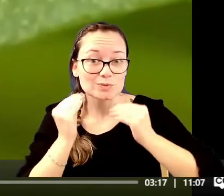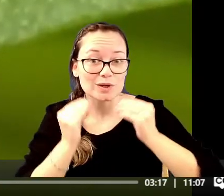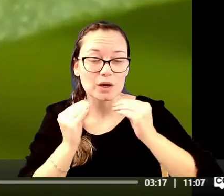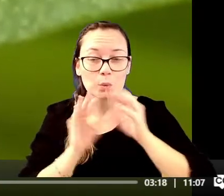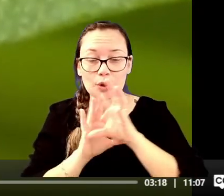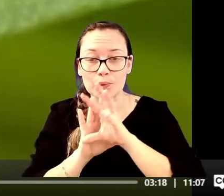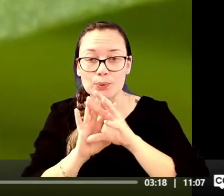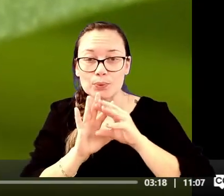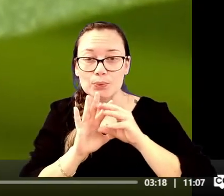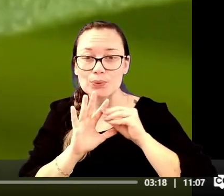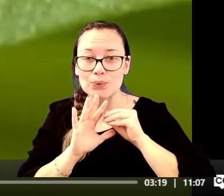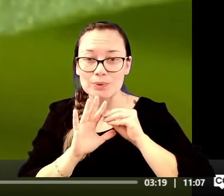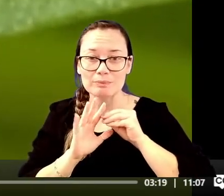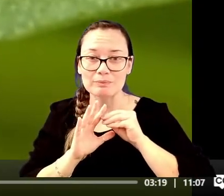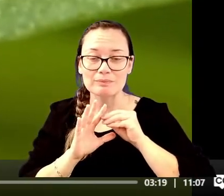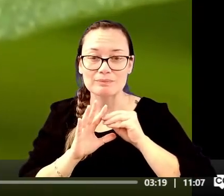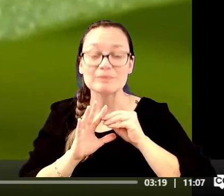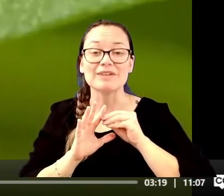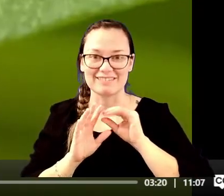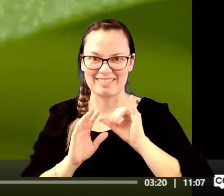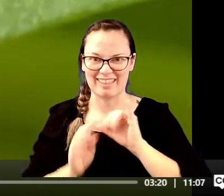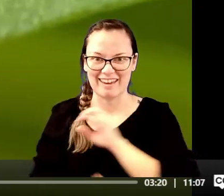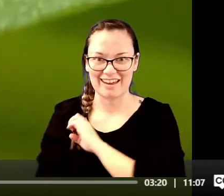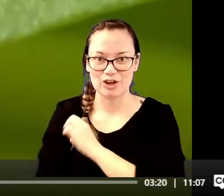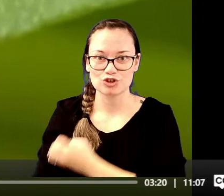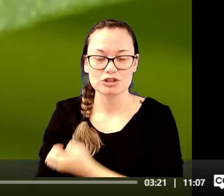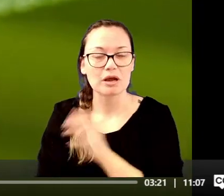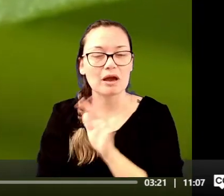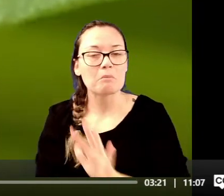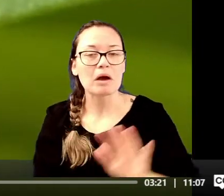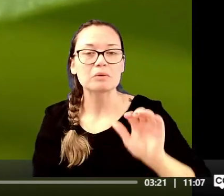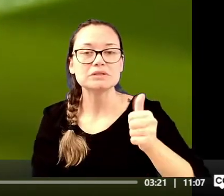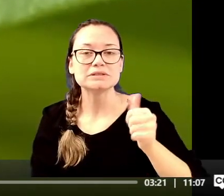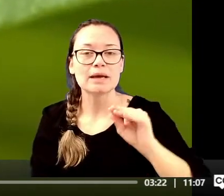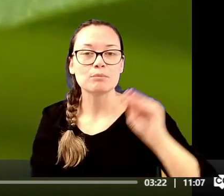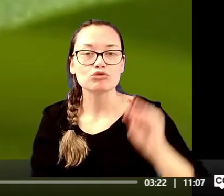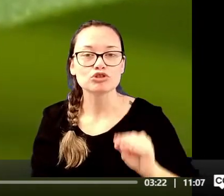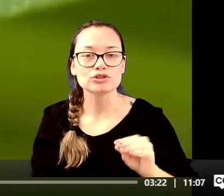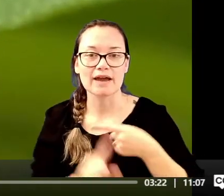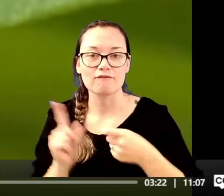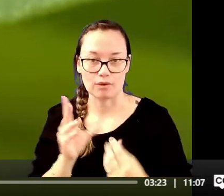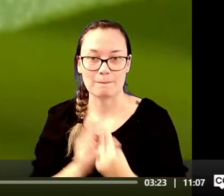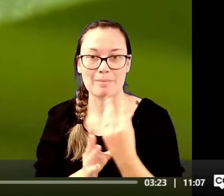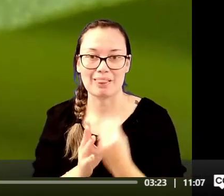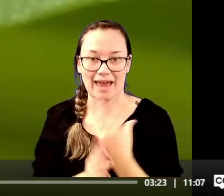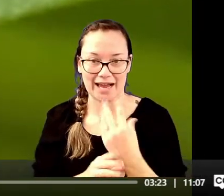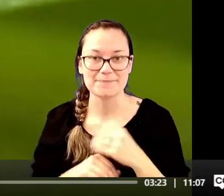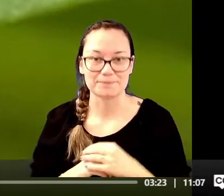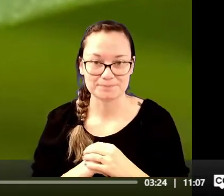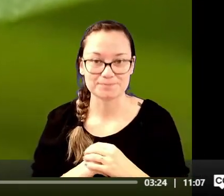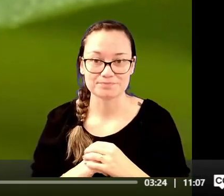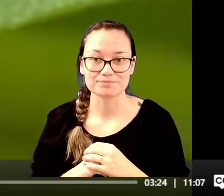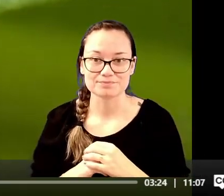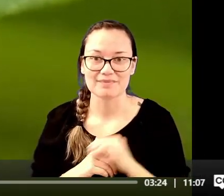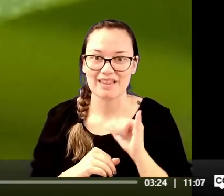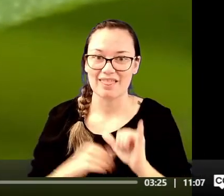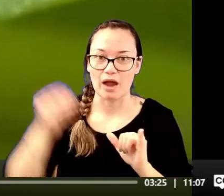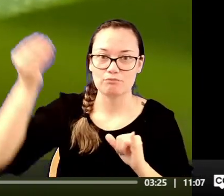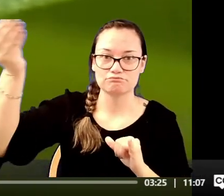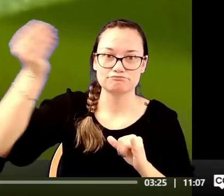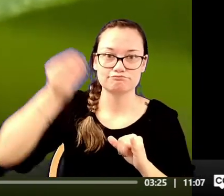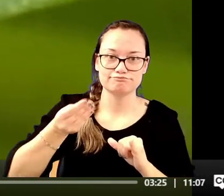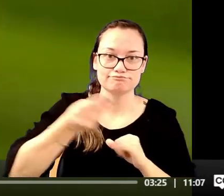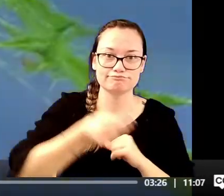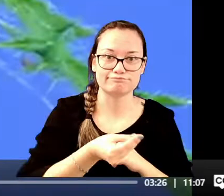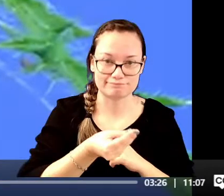that energy, okay? And if you remember, it's about 10% of the energy that this plant originally got from the sun is what's going to be passed on. And